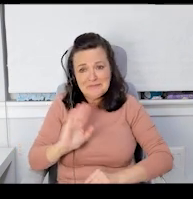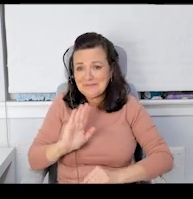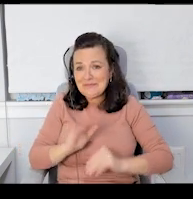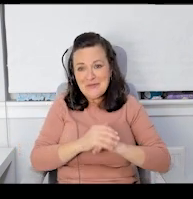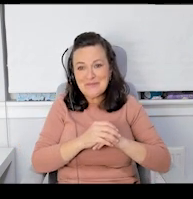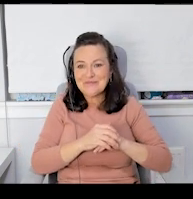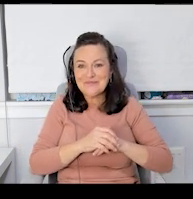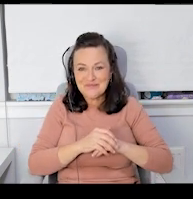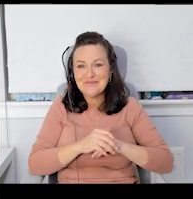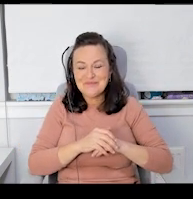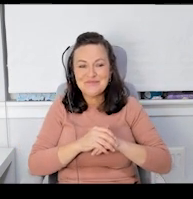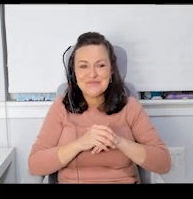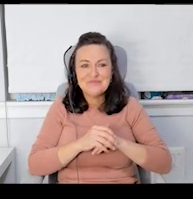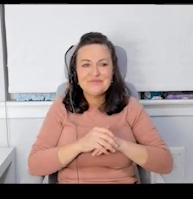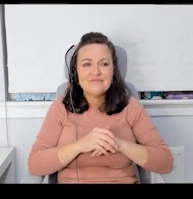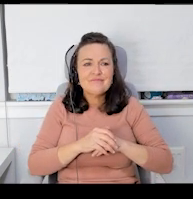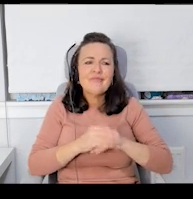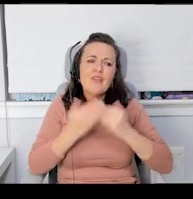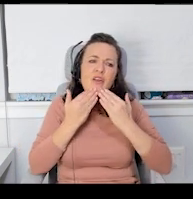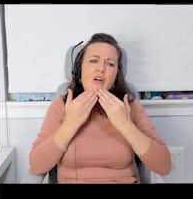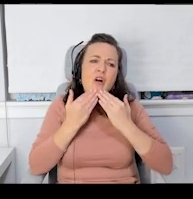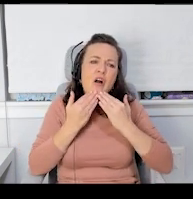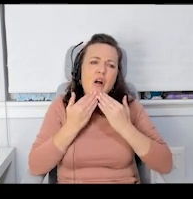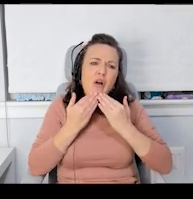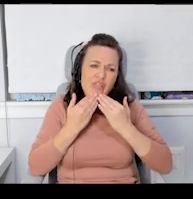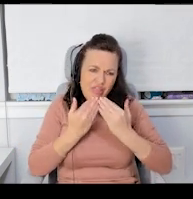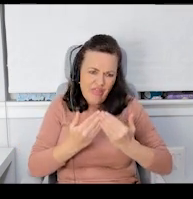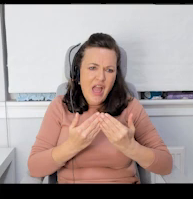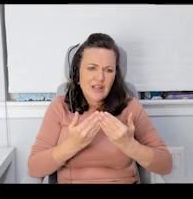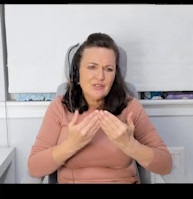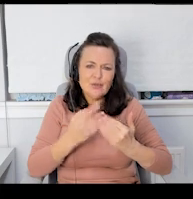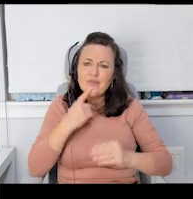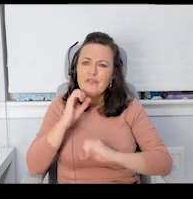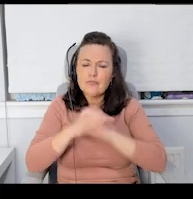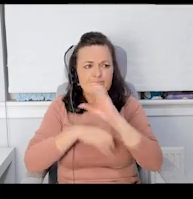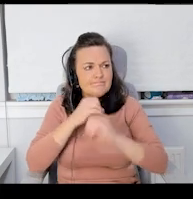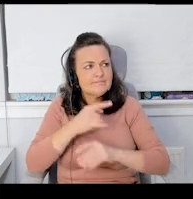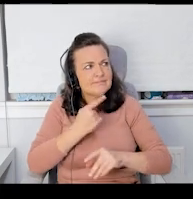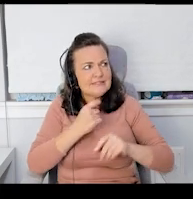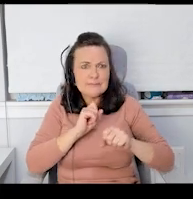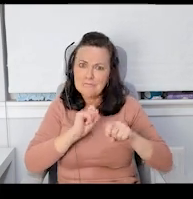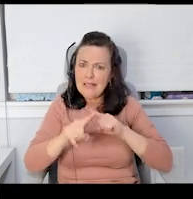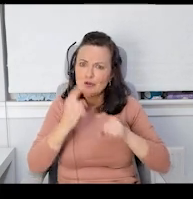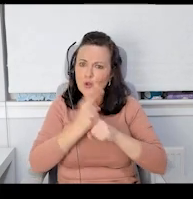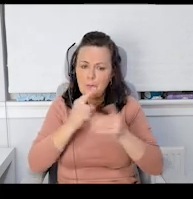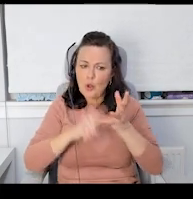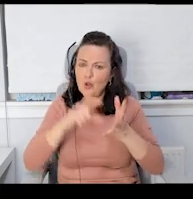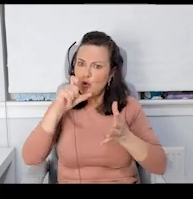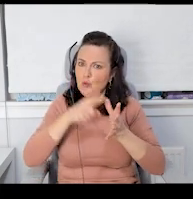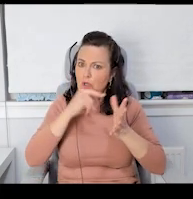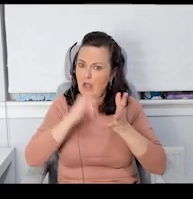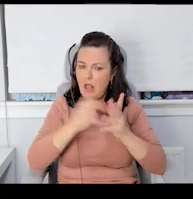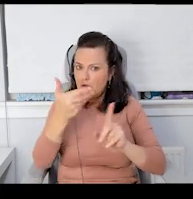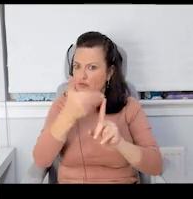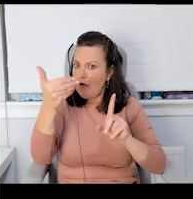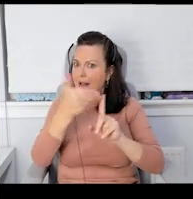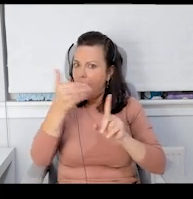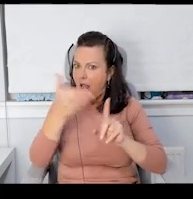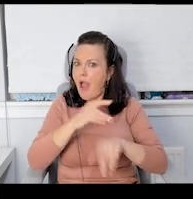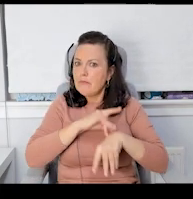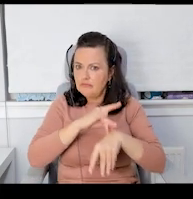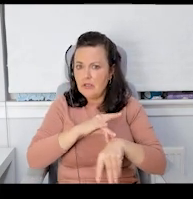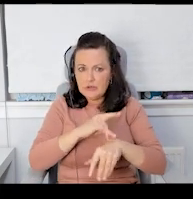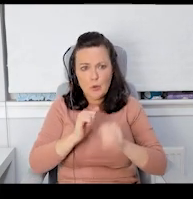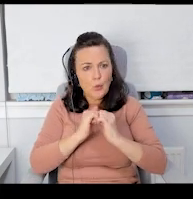for clearly articulating that round about the UCAS and all the positive news stories that we're getting. Yeah, you're absolutely right. Joy, I'm going to